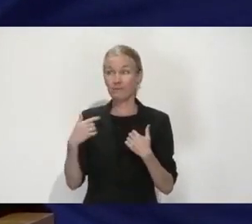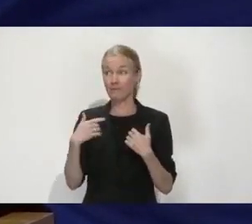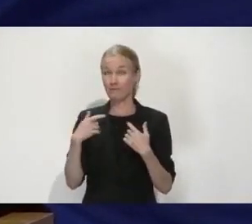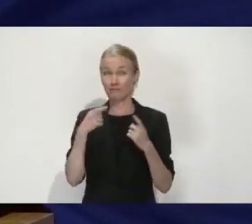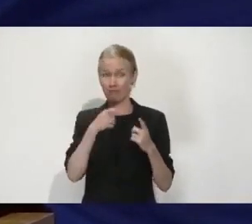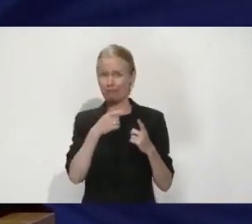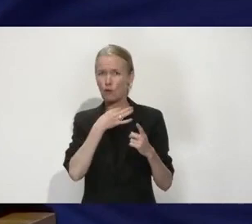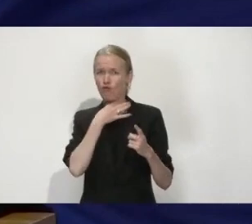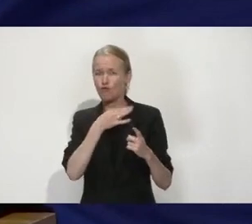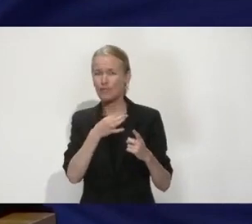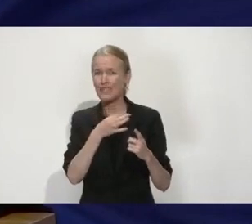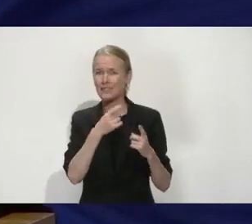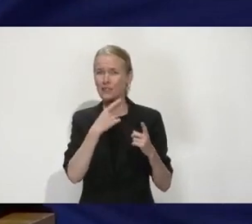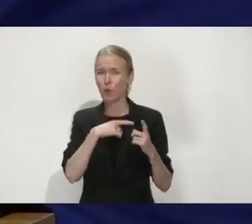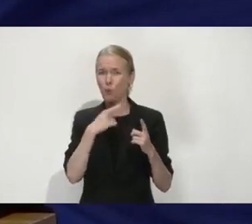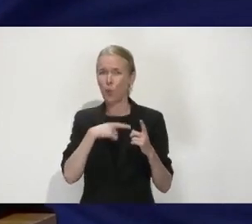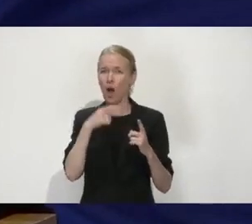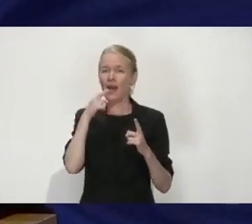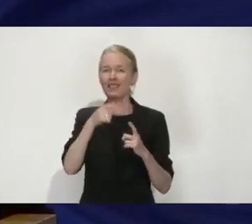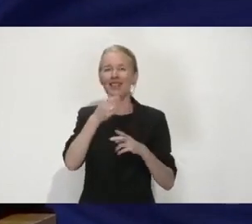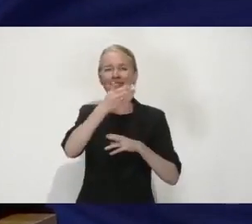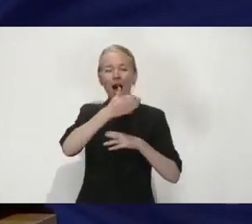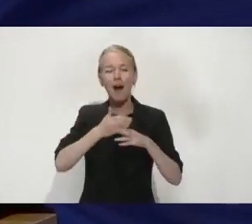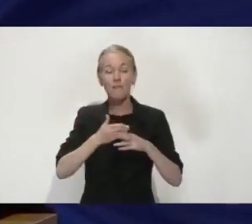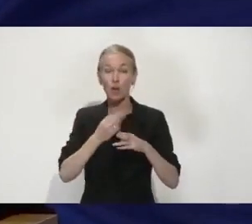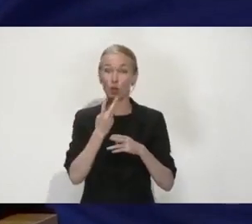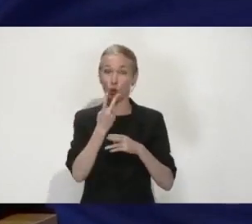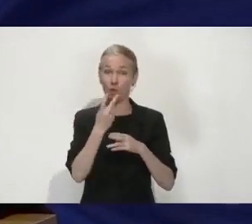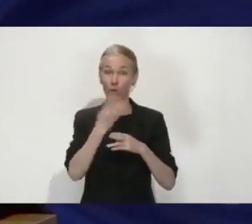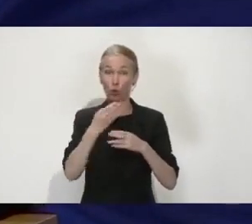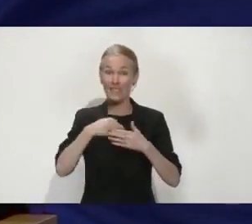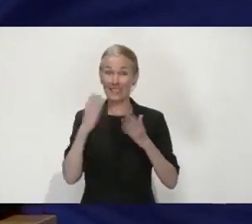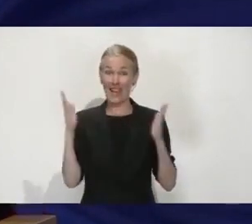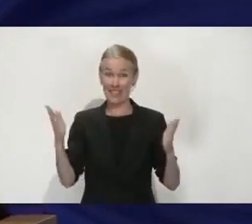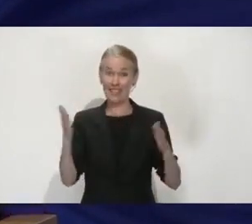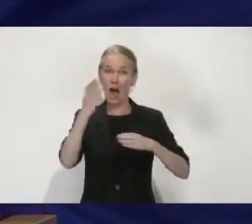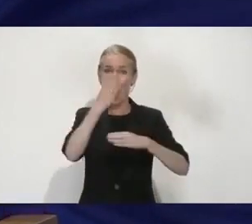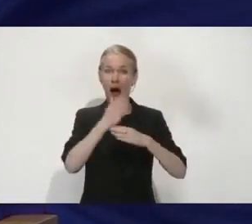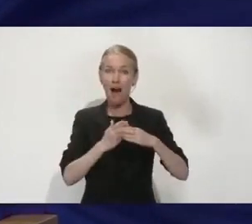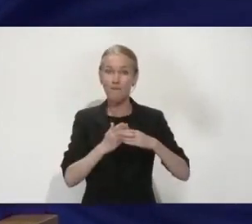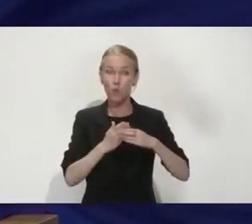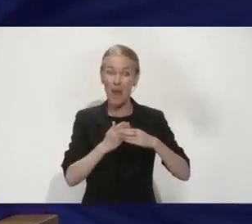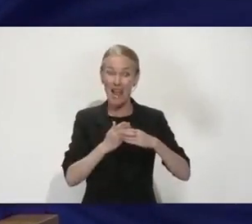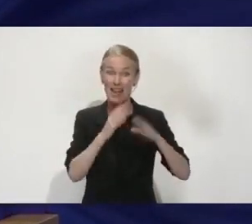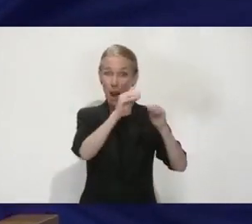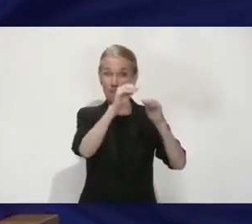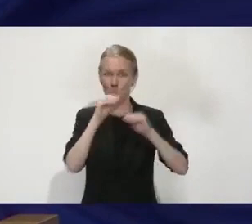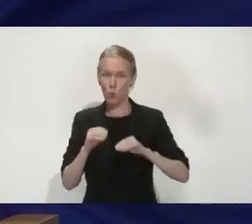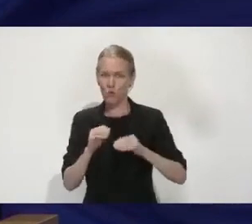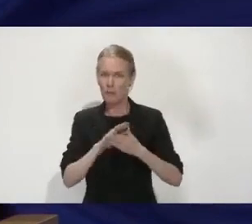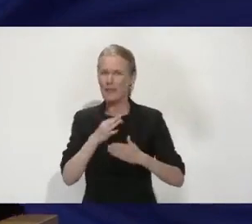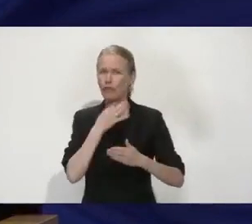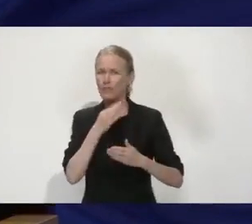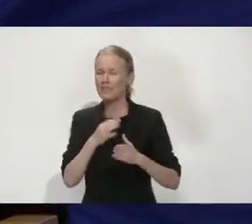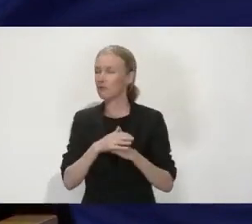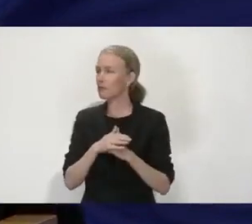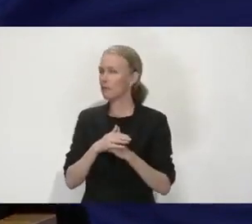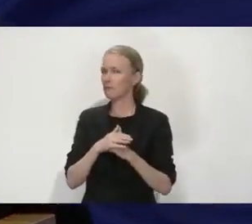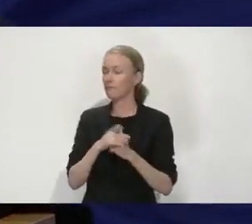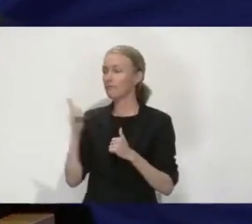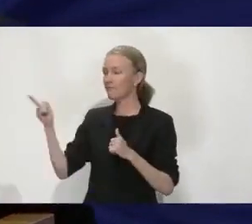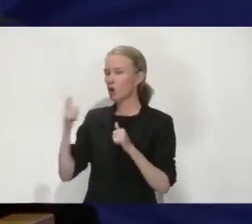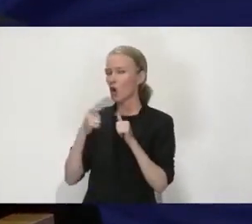returnees' isolation. Is that correct? And what was your response to that? I'd have to go back and look at that particular